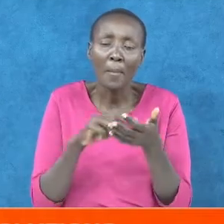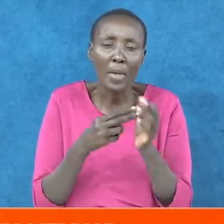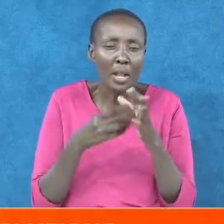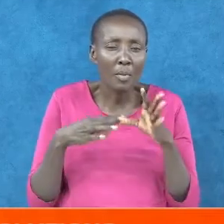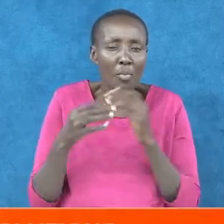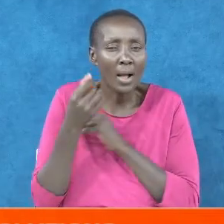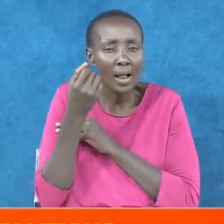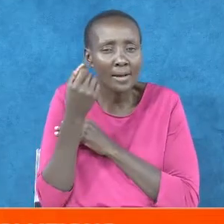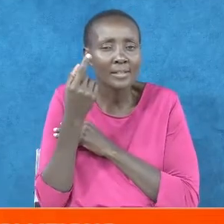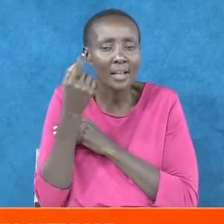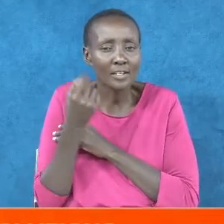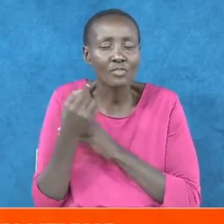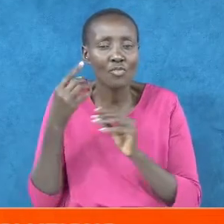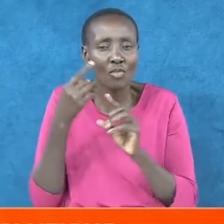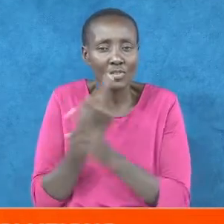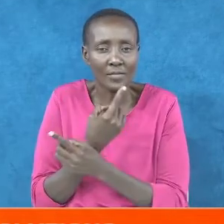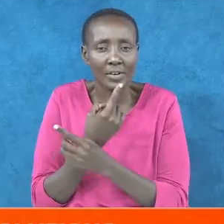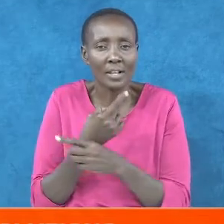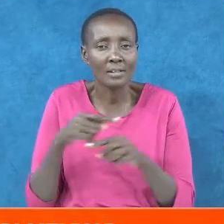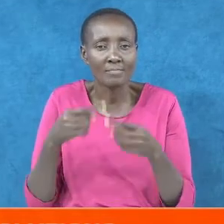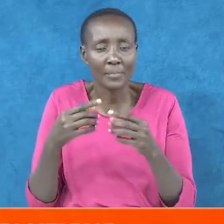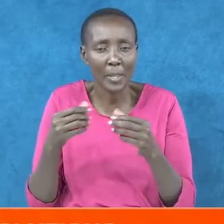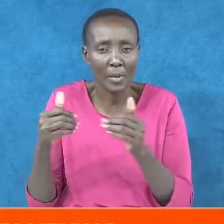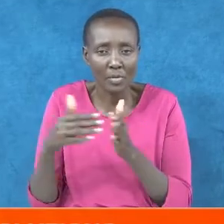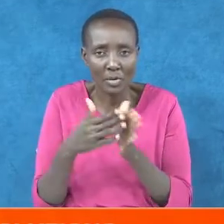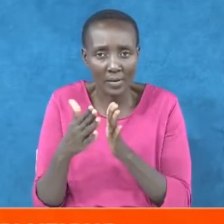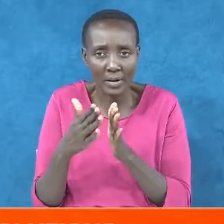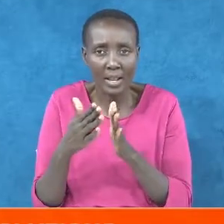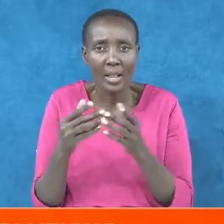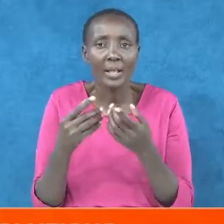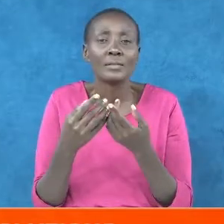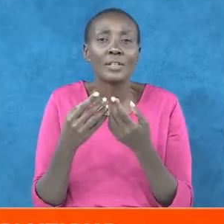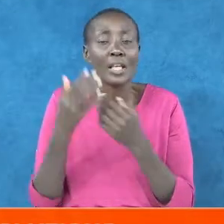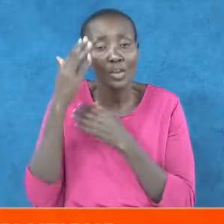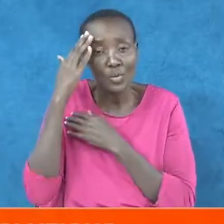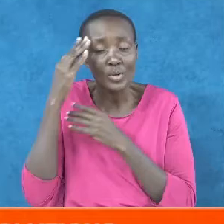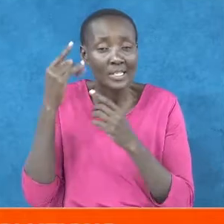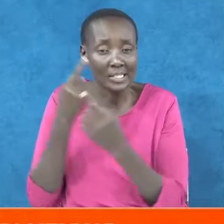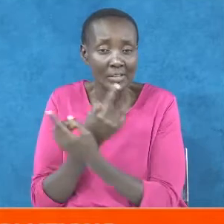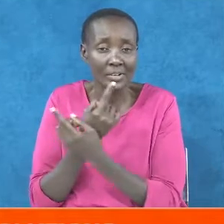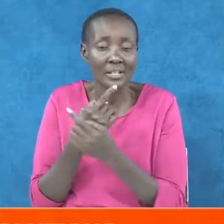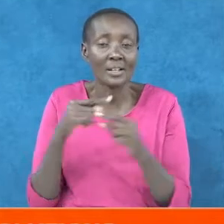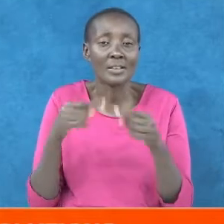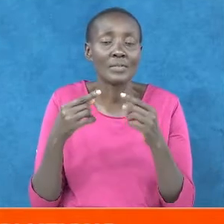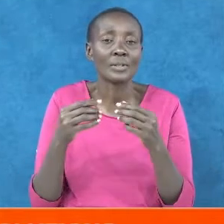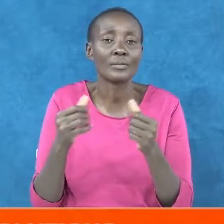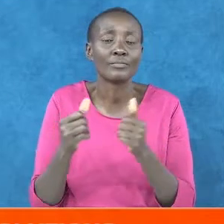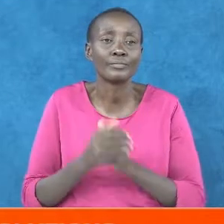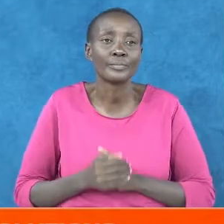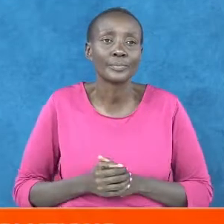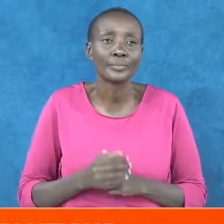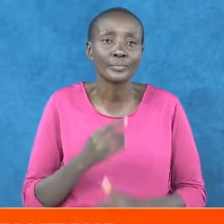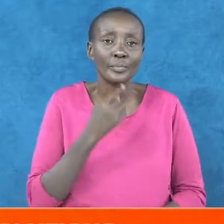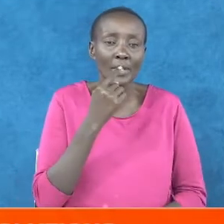understanding of alternative dispute resolution. Maybe they just don't know it's an alternative dispute resolution. What I